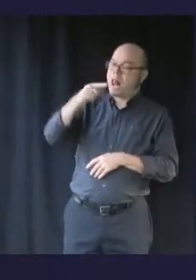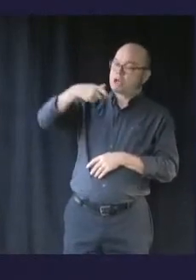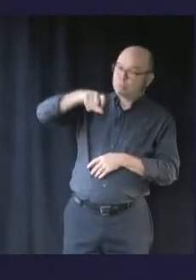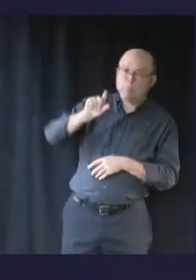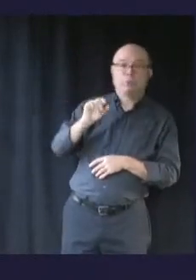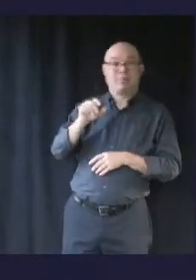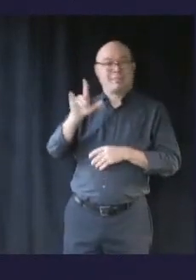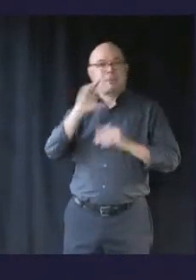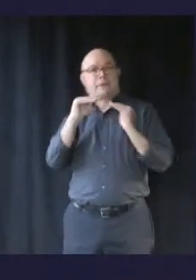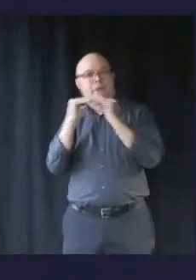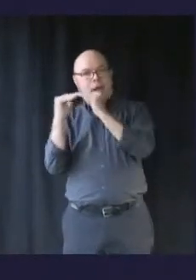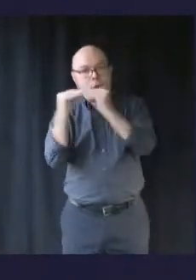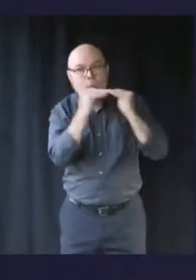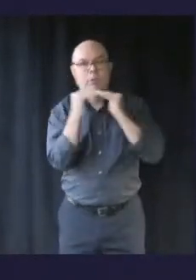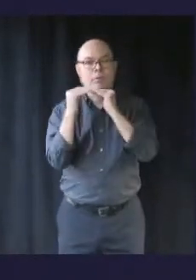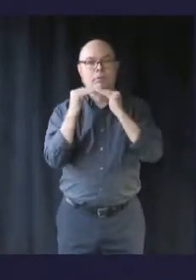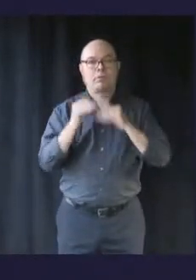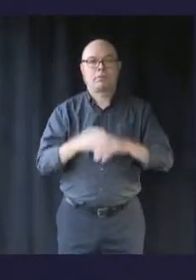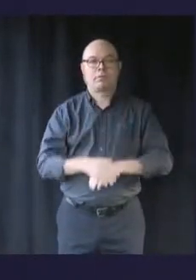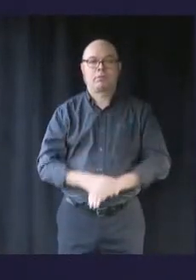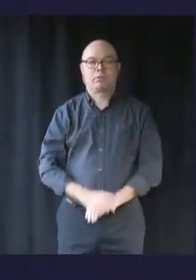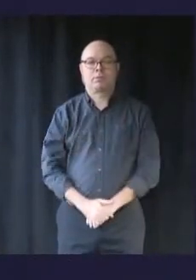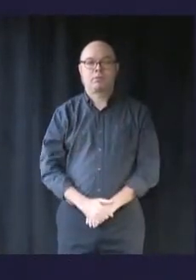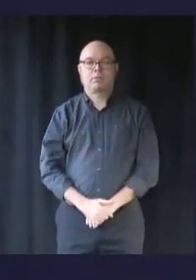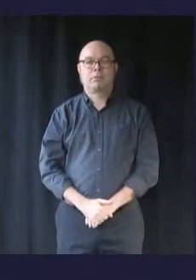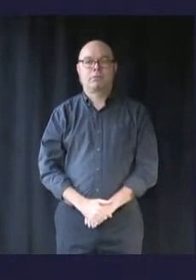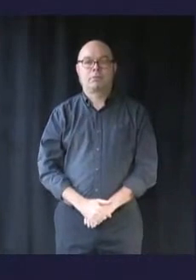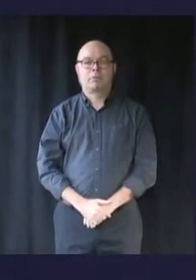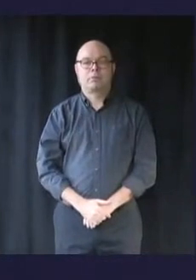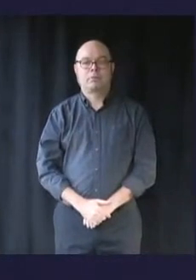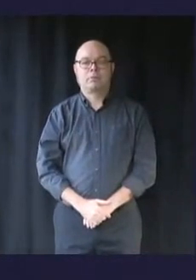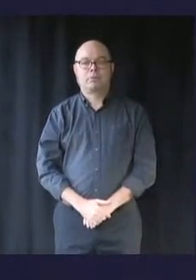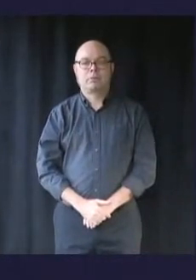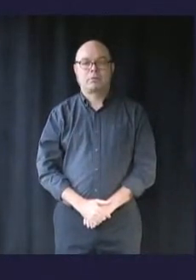world by practicing what we preach.